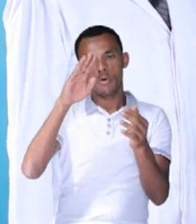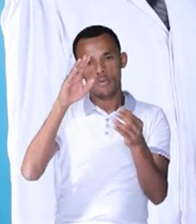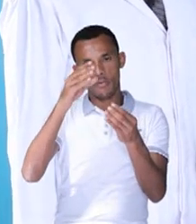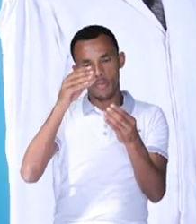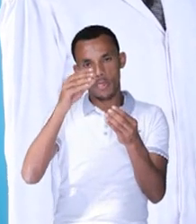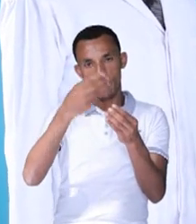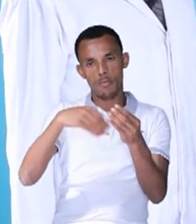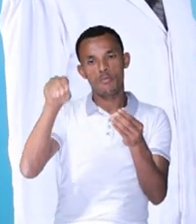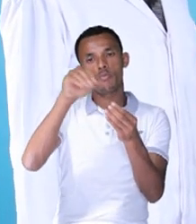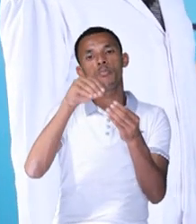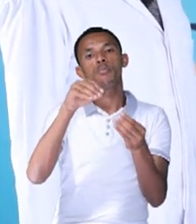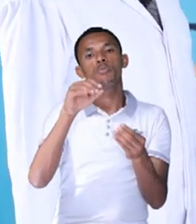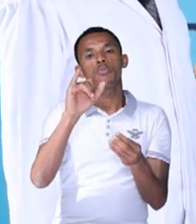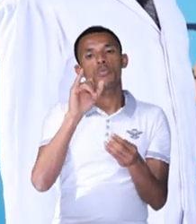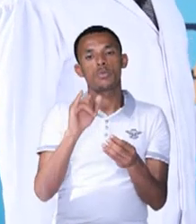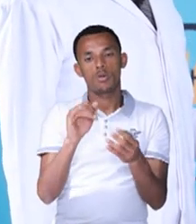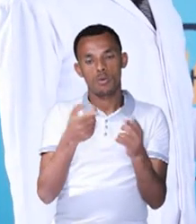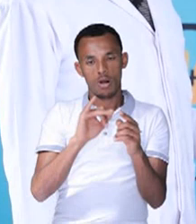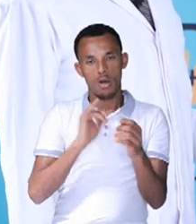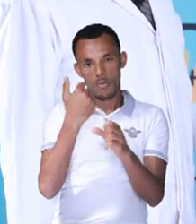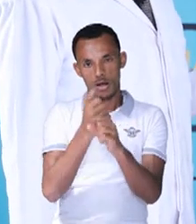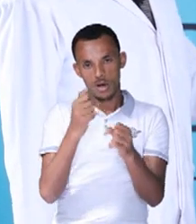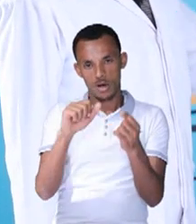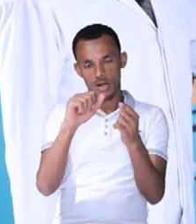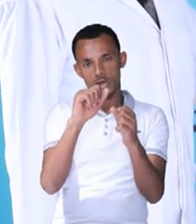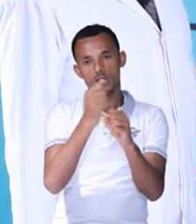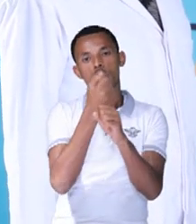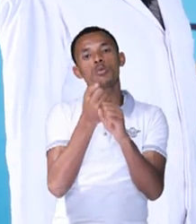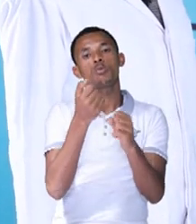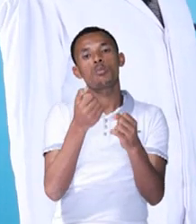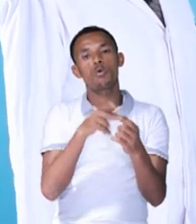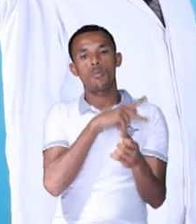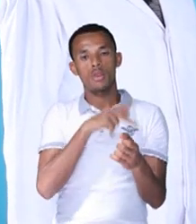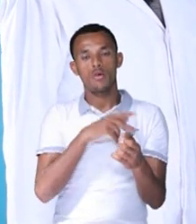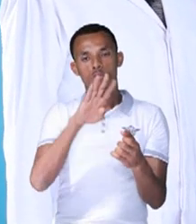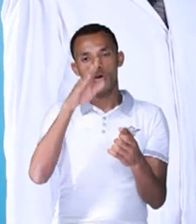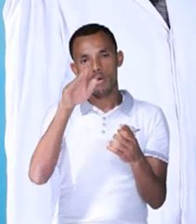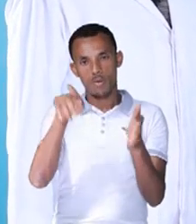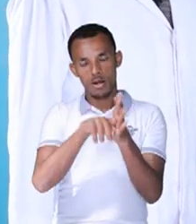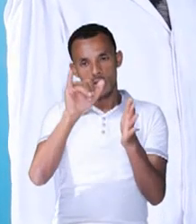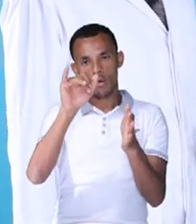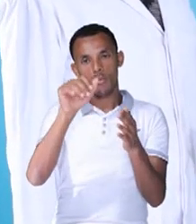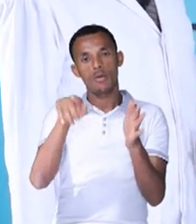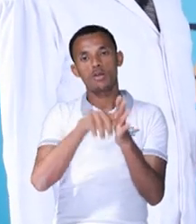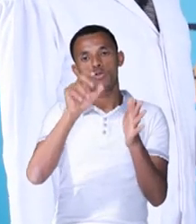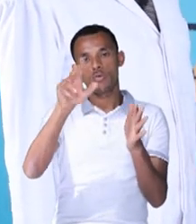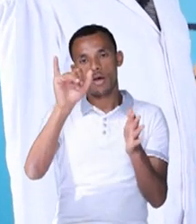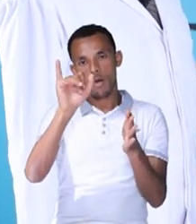4 minus I over 4 minus I. When I apply distributive property in the numerator, 4 minus I minus 12i minus